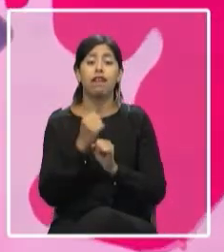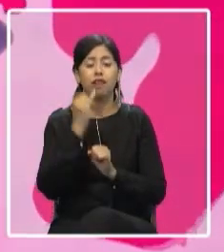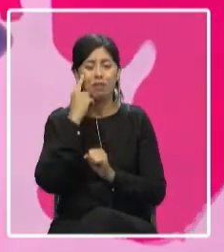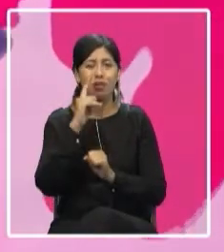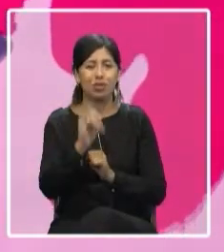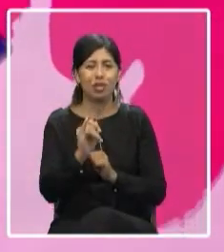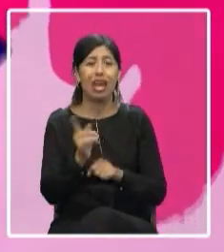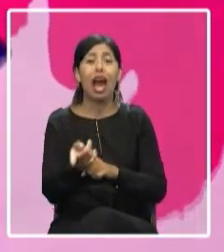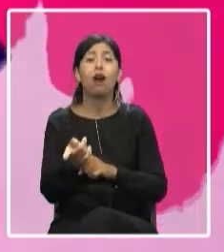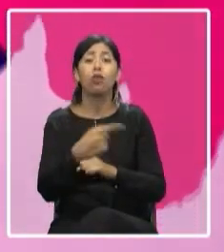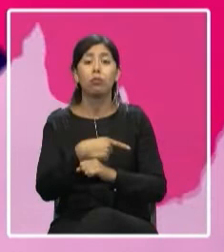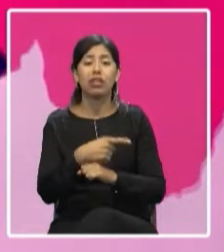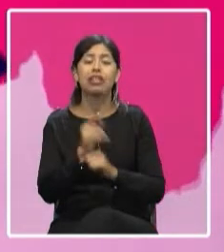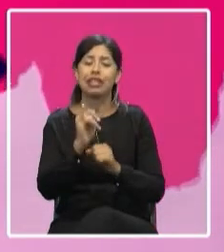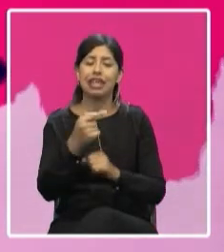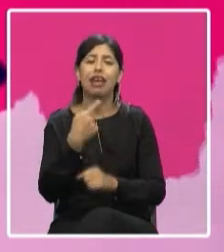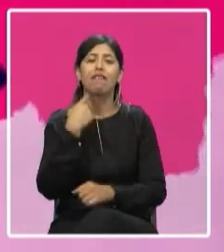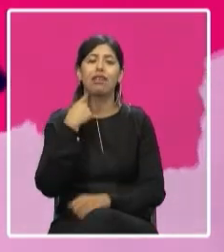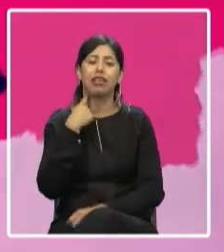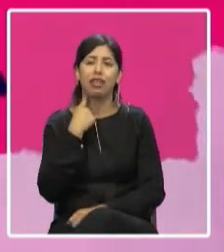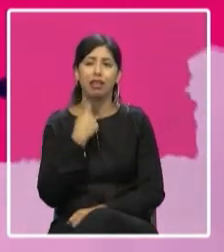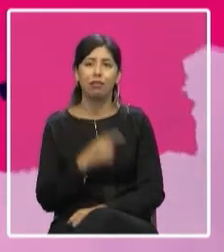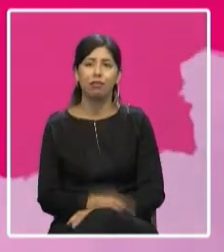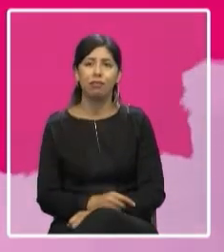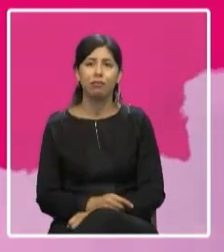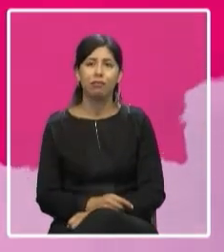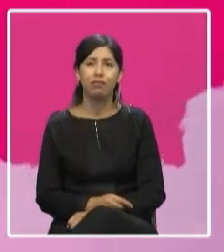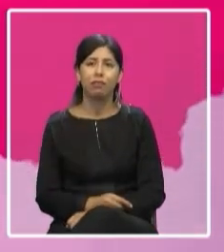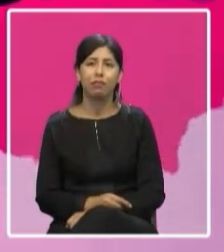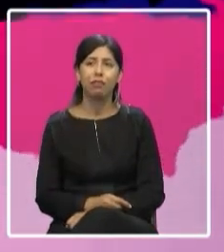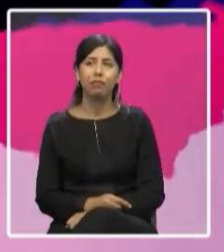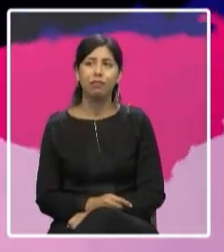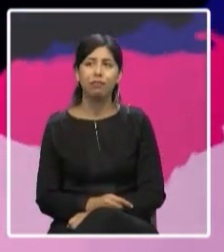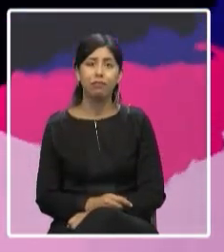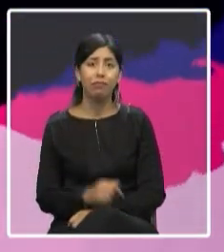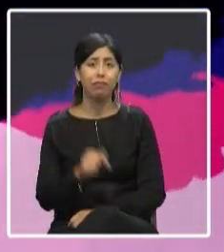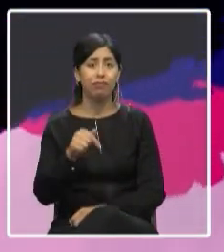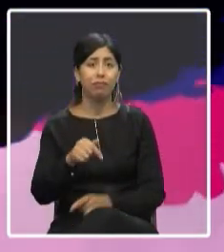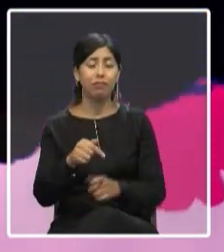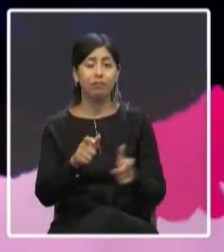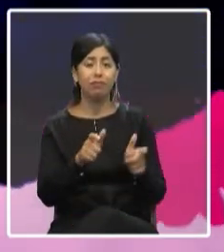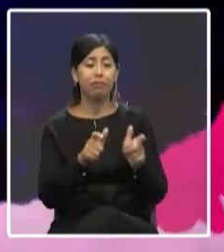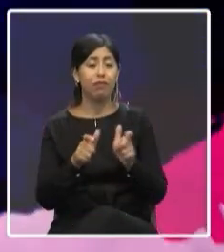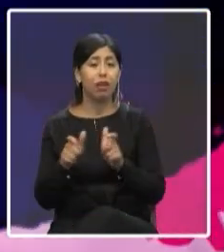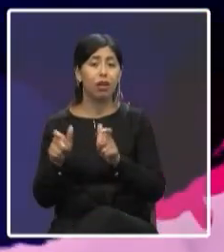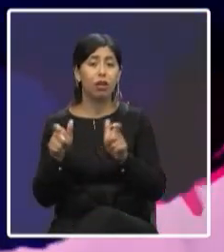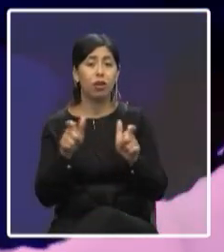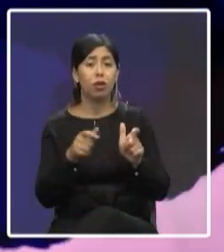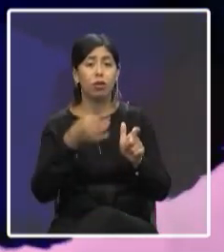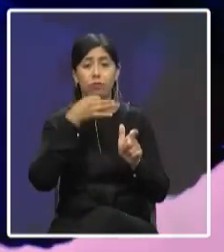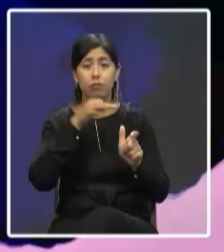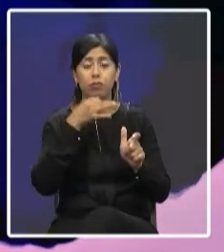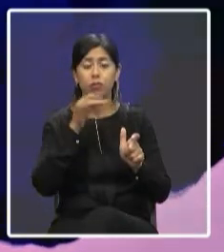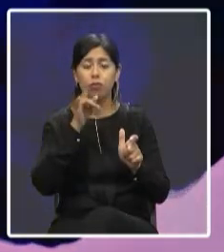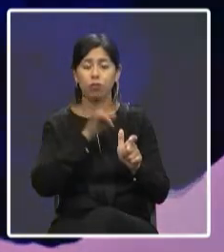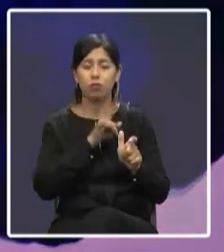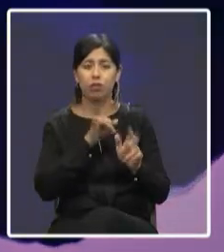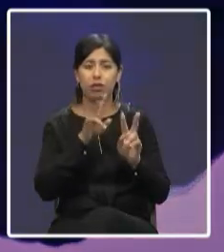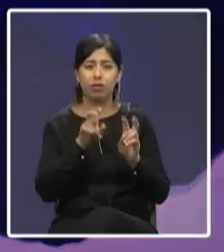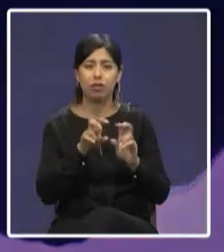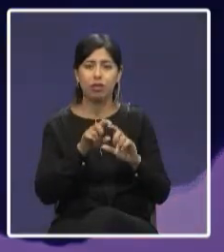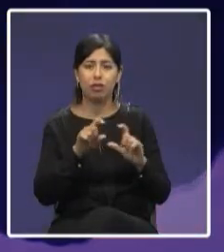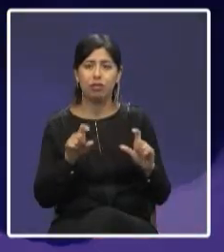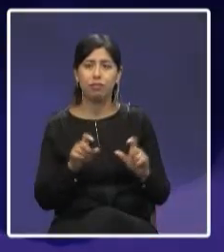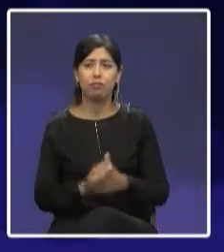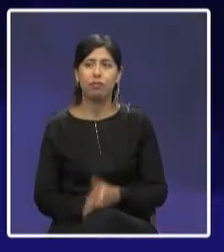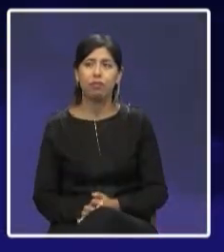some control over that. And I'll say more about that in my final minutes. So let me turn to the question. I've said, work is changing.